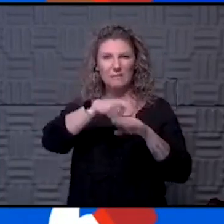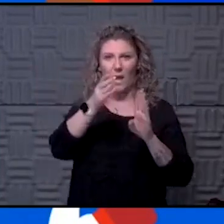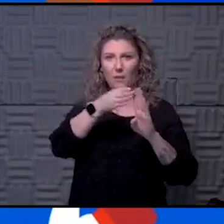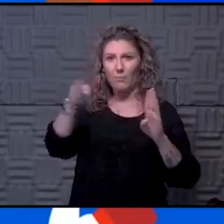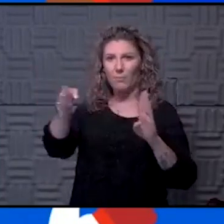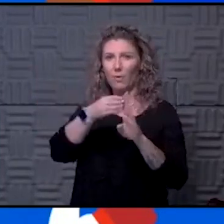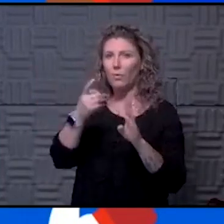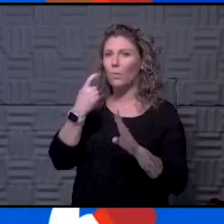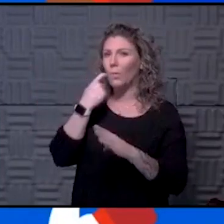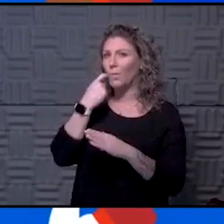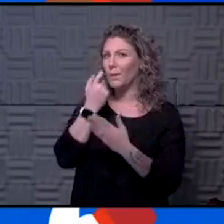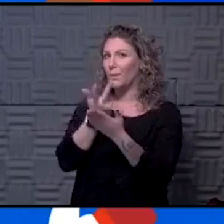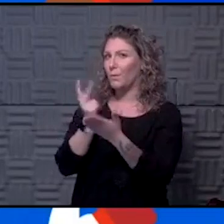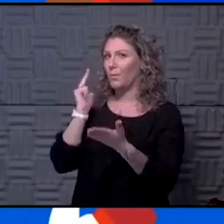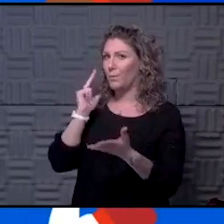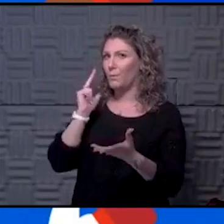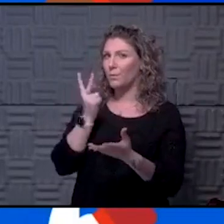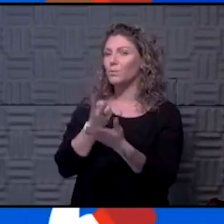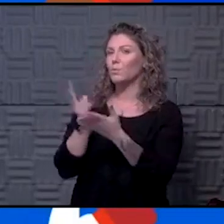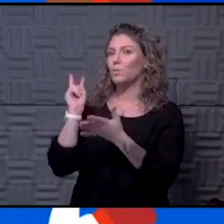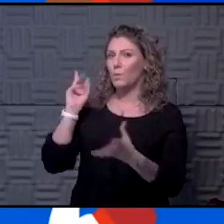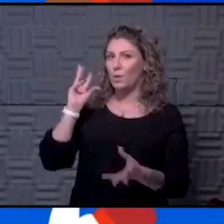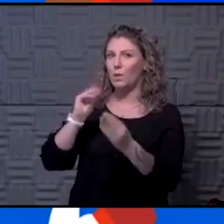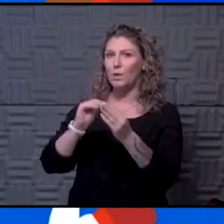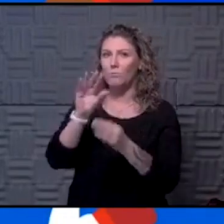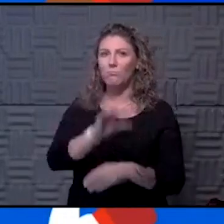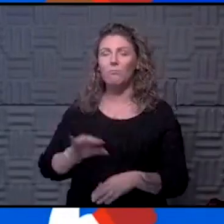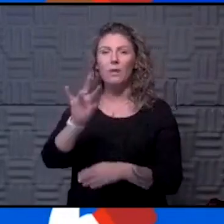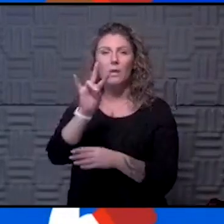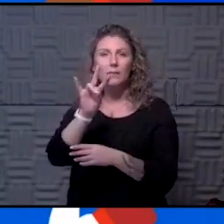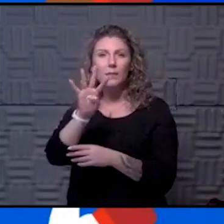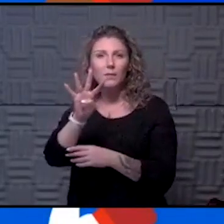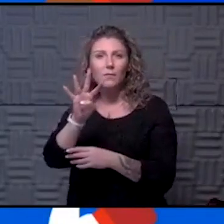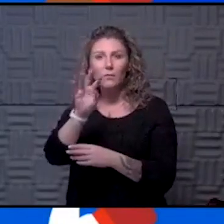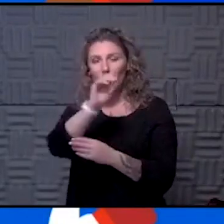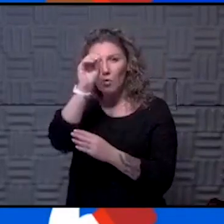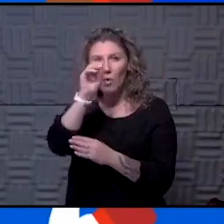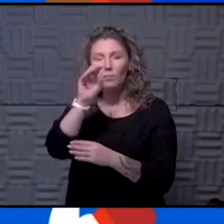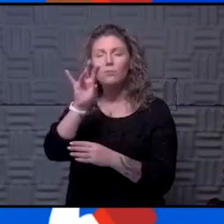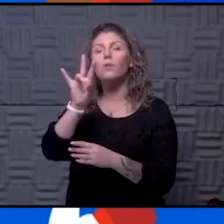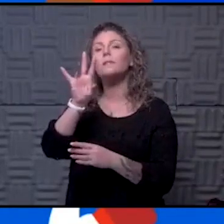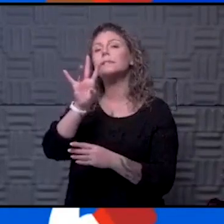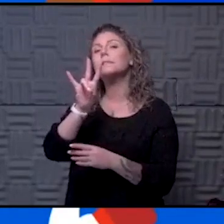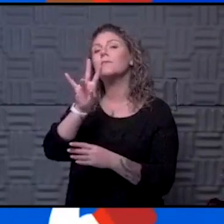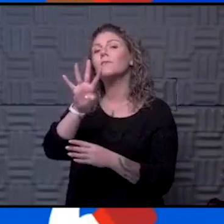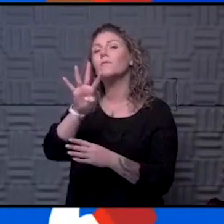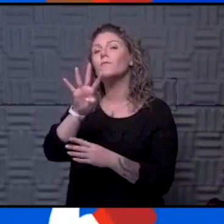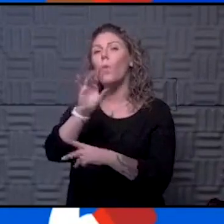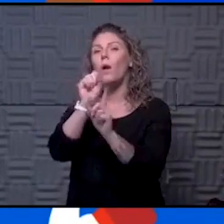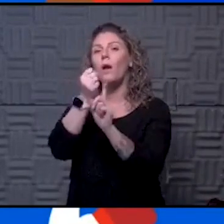weeks, we have been at around 74 cases per 100,000 residents.